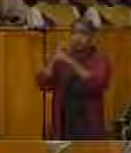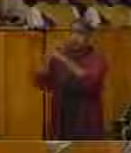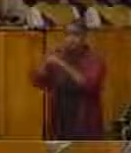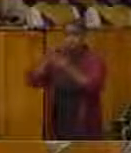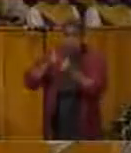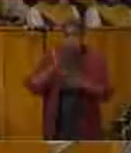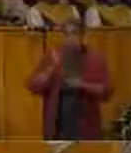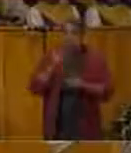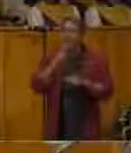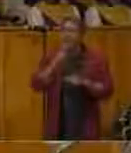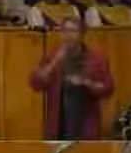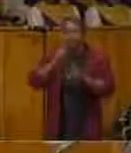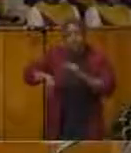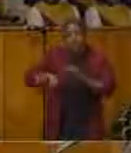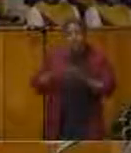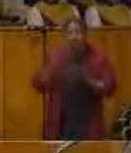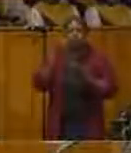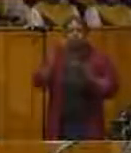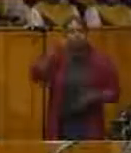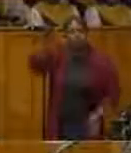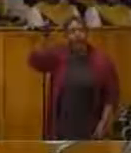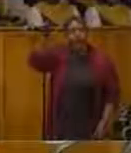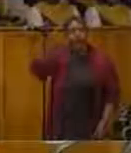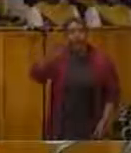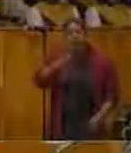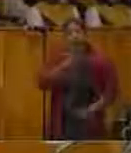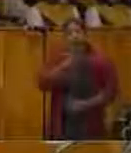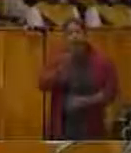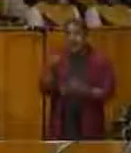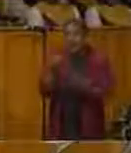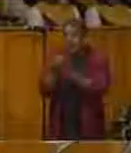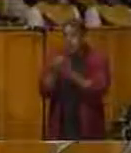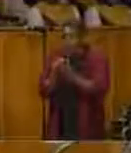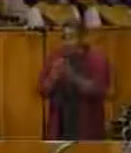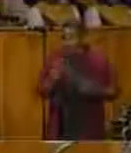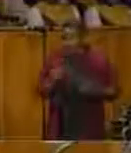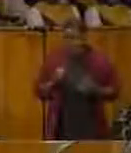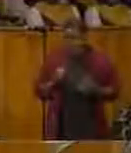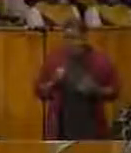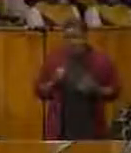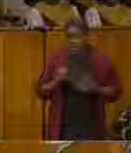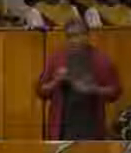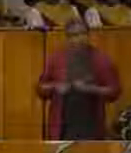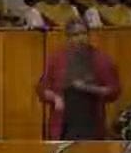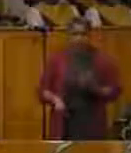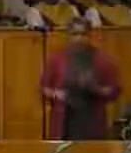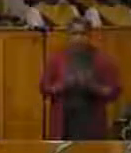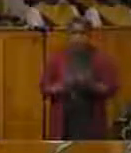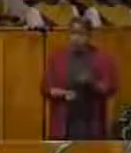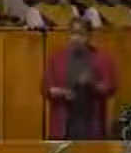can't serve God and money.